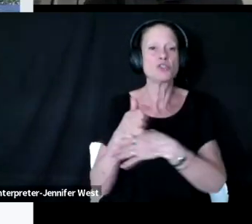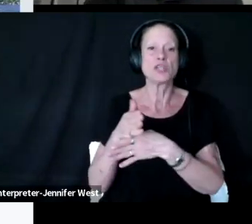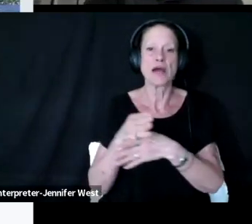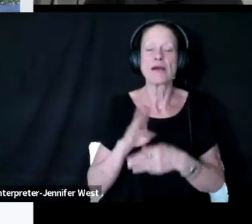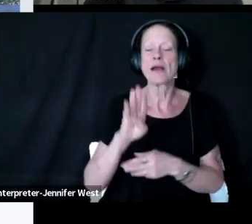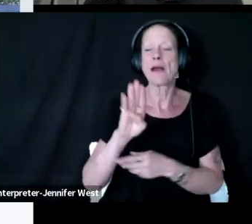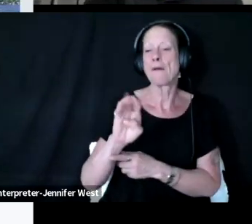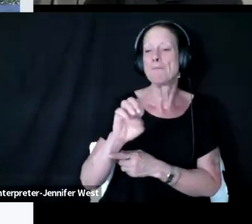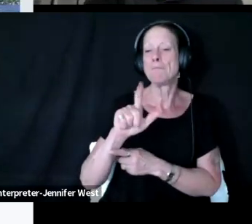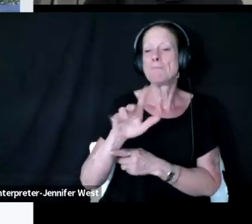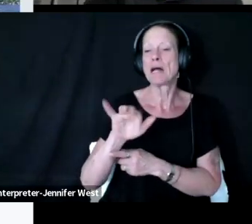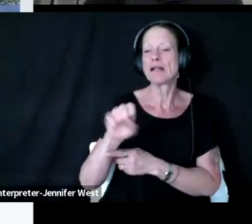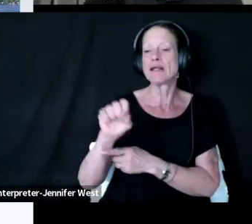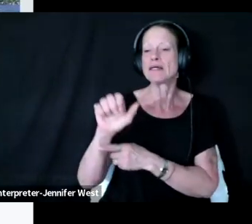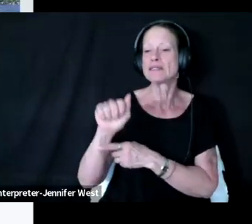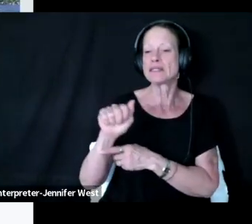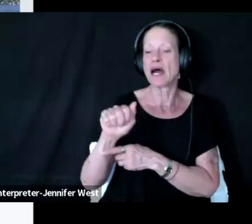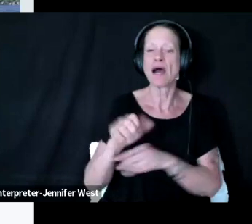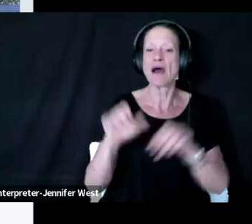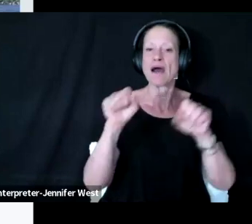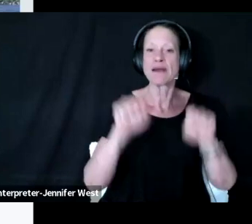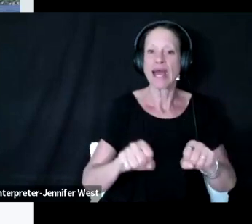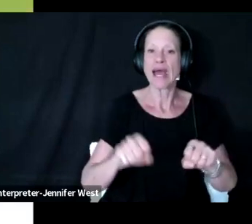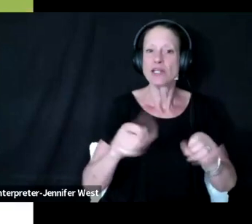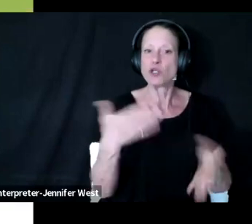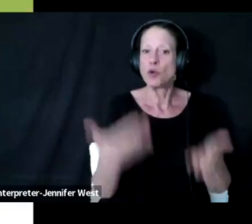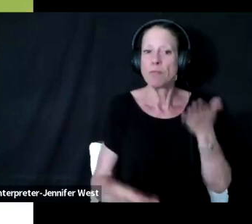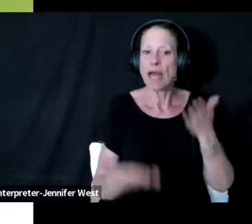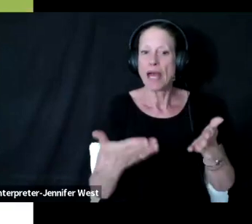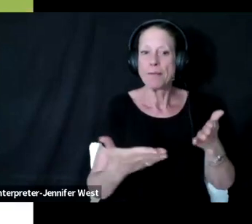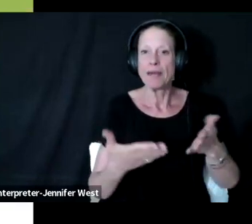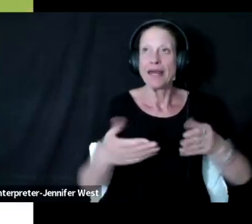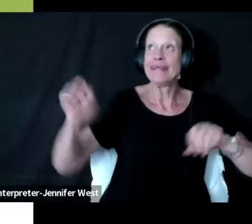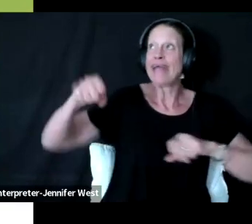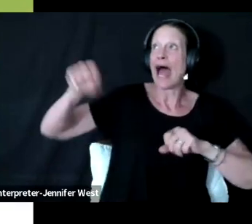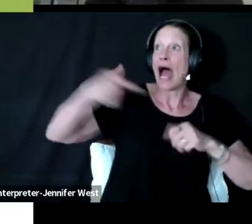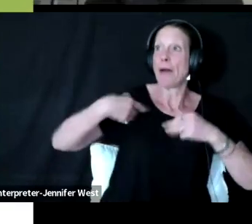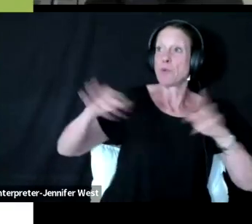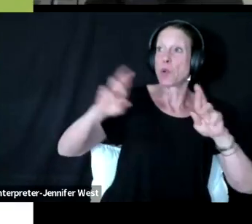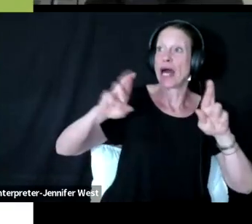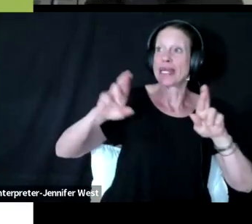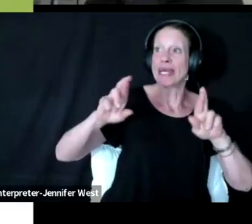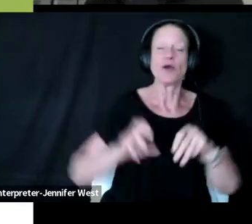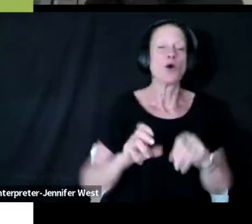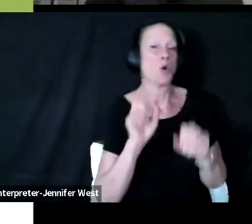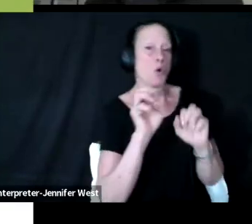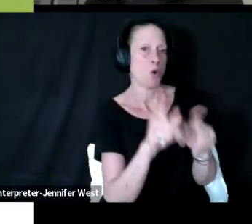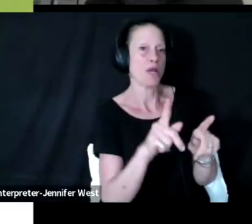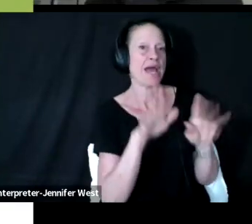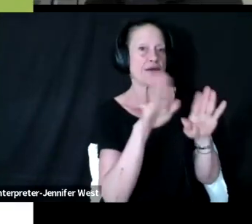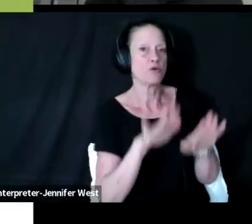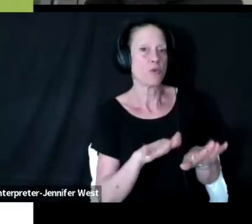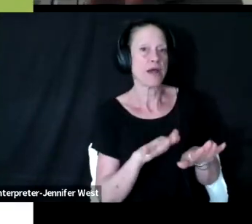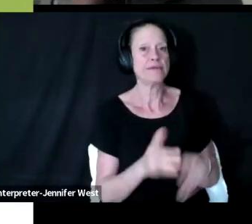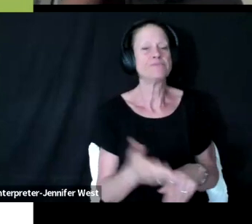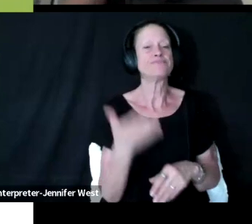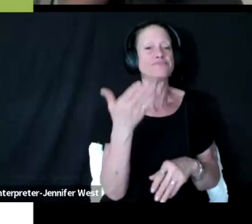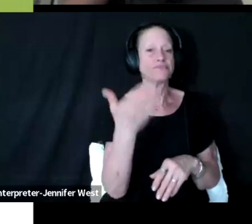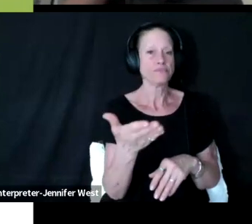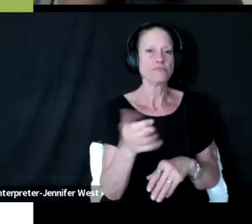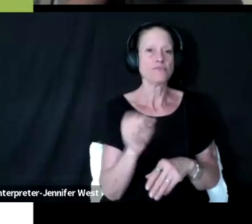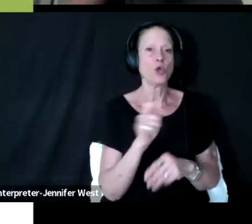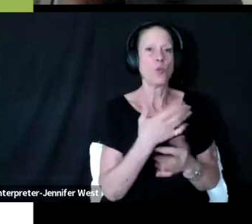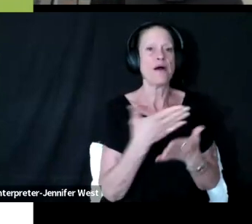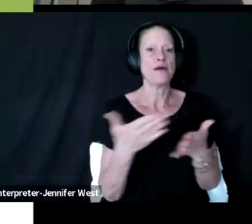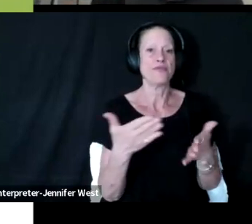you can maybe Yeah, I'm ready. okay, great. So one of the things I want to do